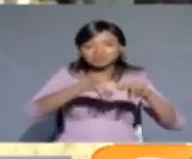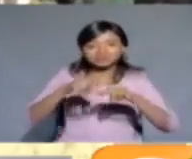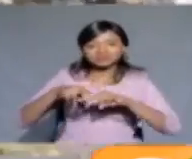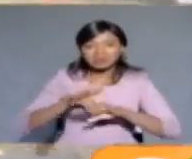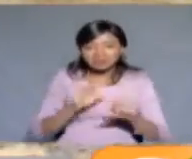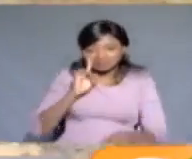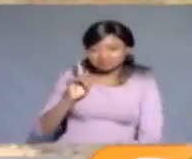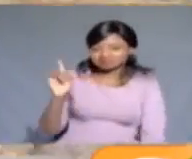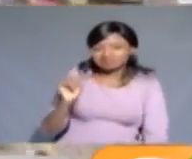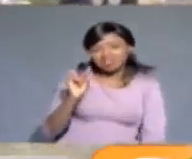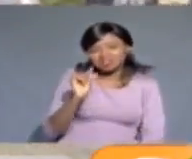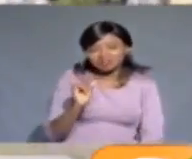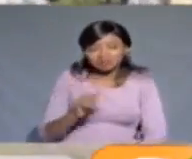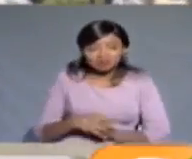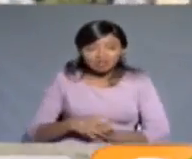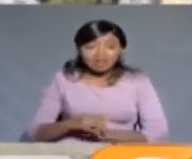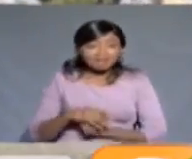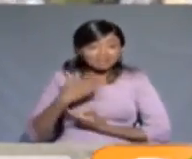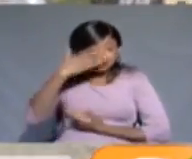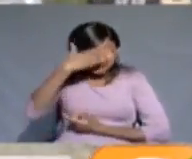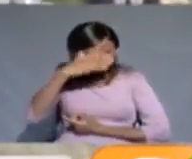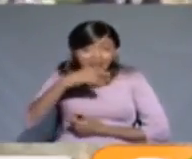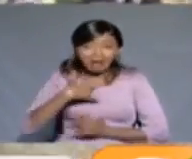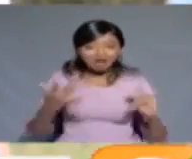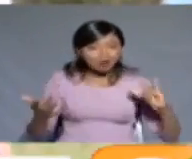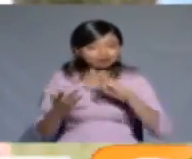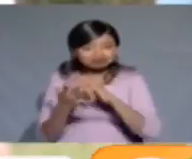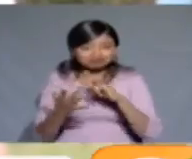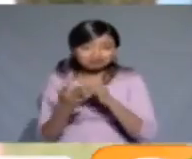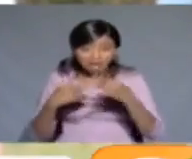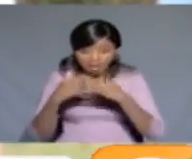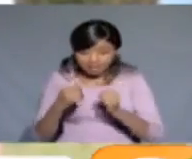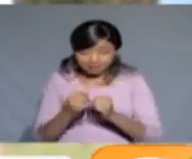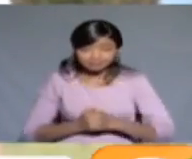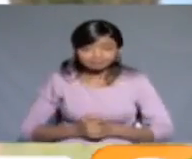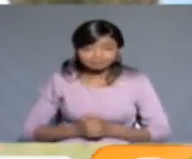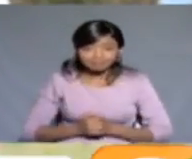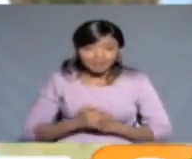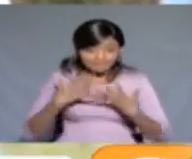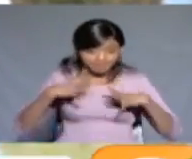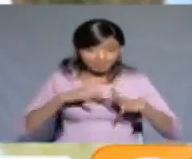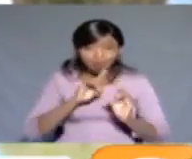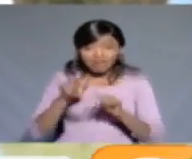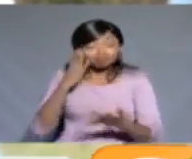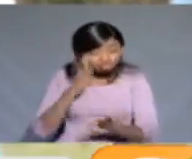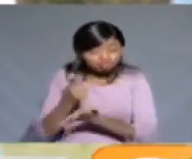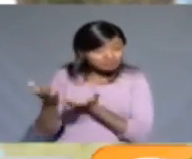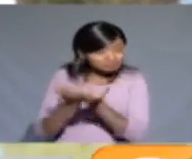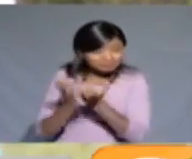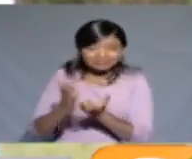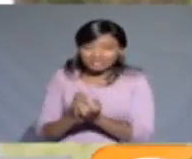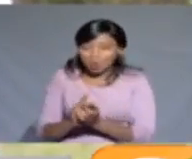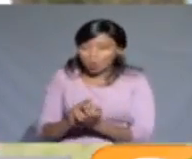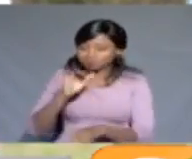gazebo. On a given day, it handles at least 80 passengers. Biashara hapa ni nzuri sana. But challenges